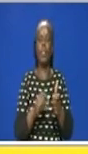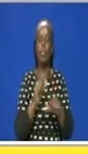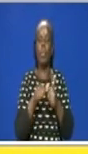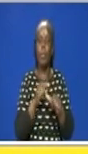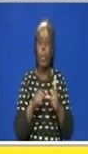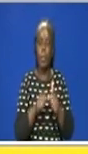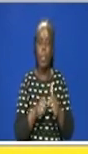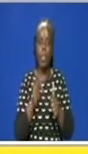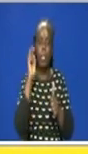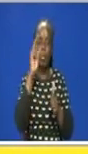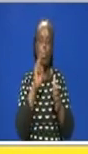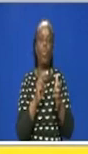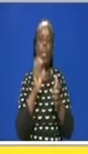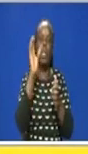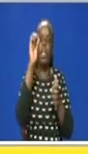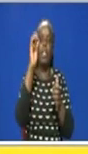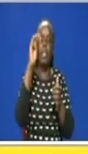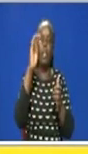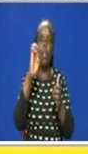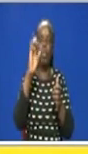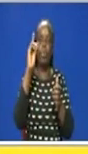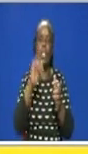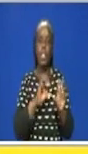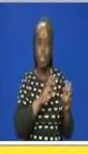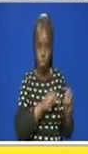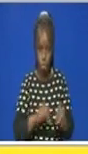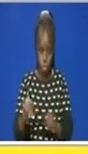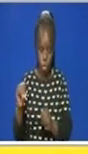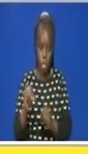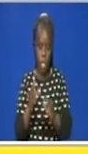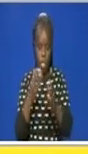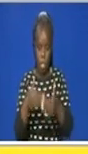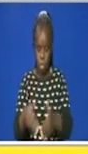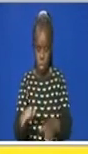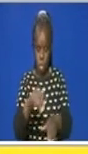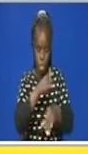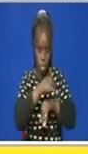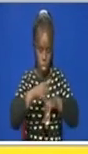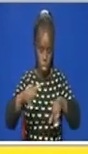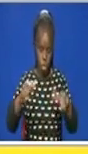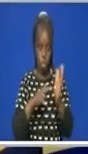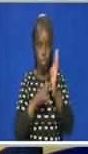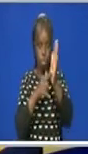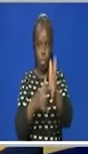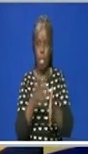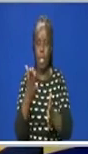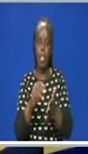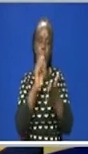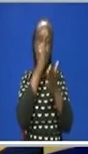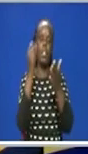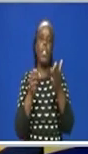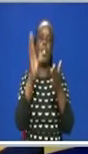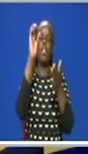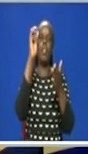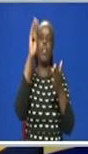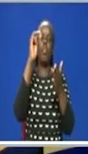when you look at the comet, you can see that it is moving. This is its path. That is why when you look at this model, you can see it is written comet's